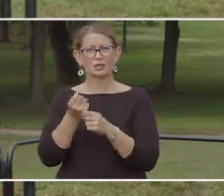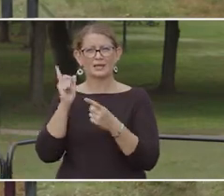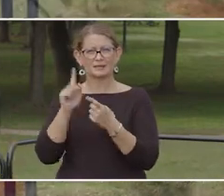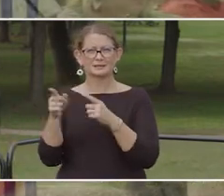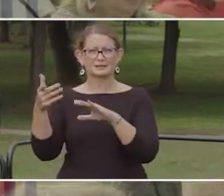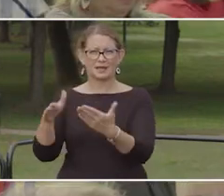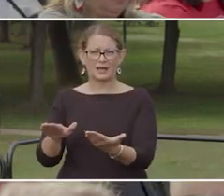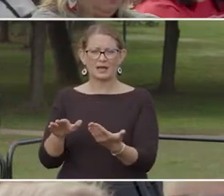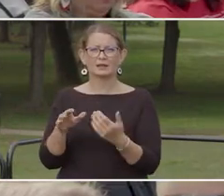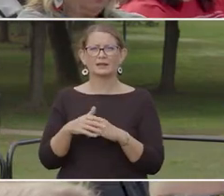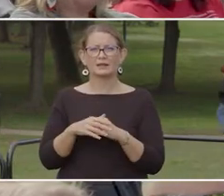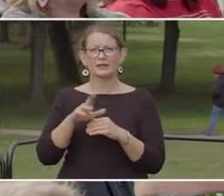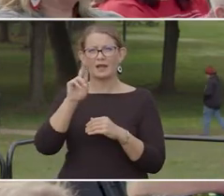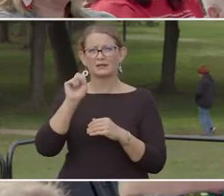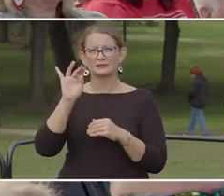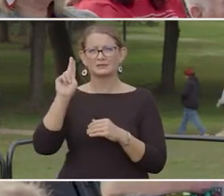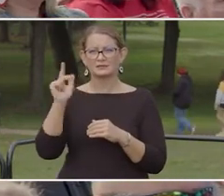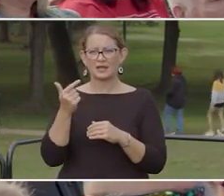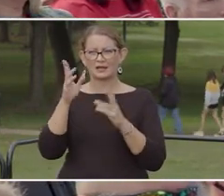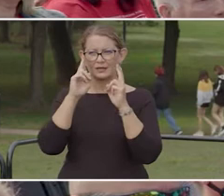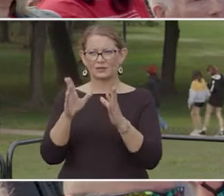and gentlemen, The Unsung Heroes.